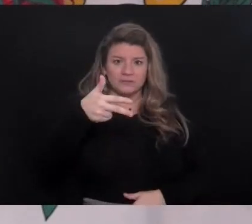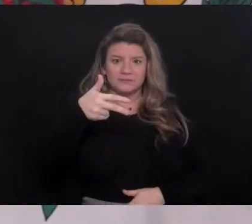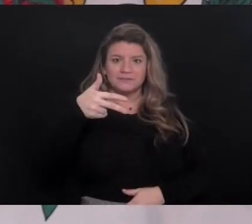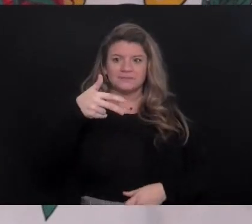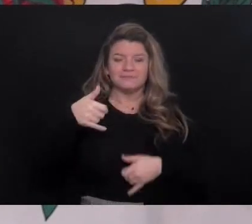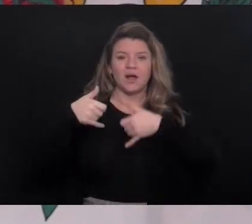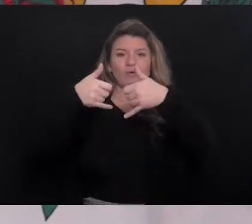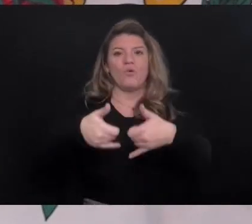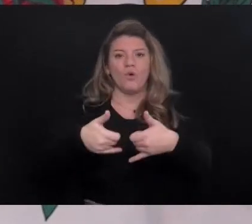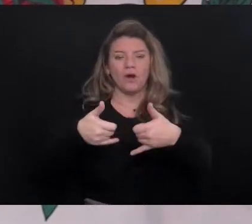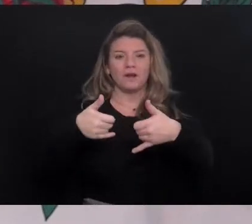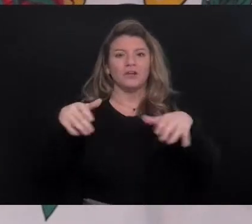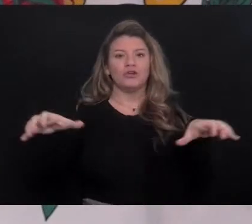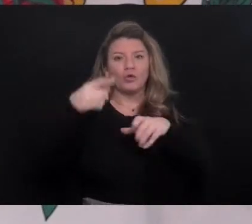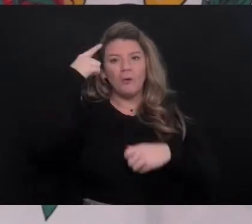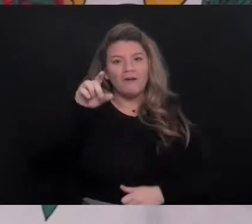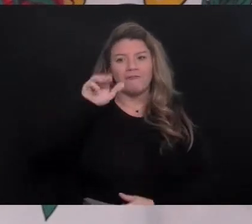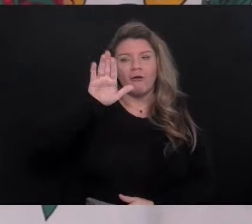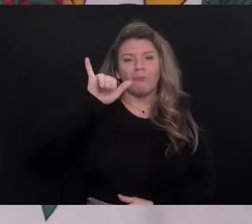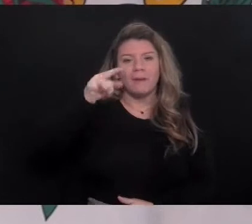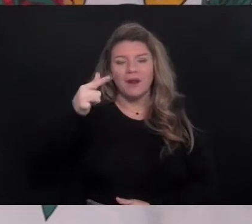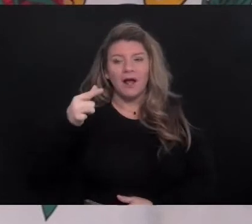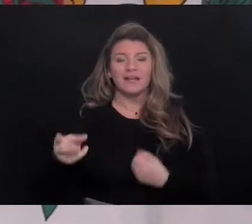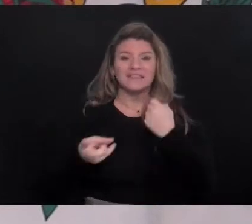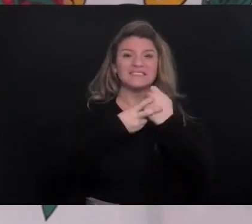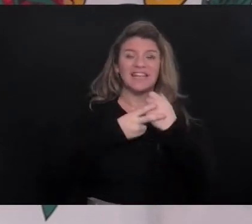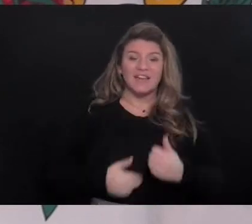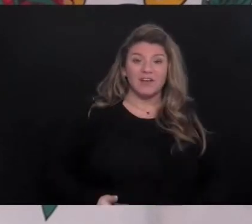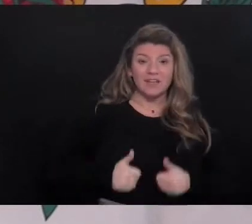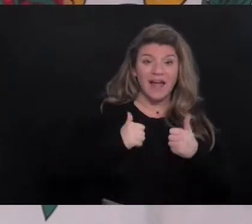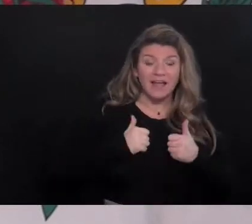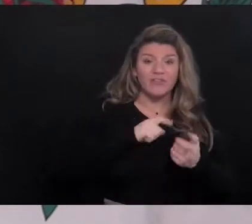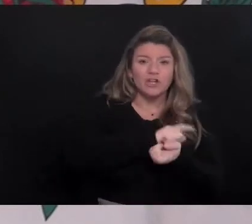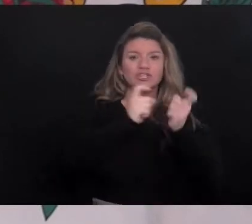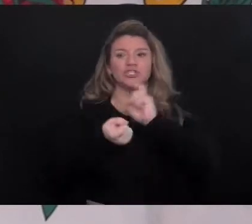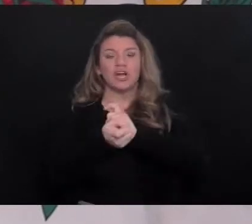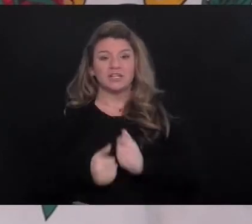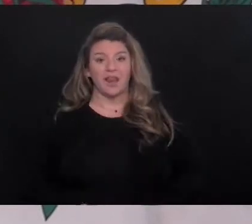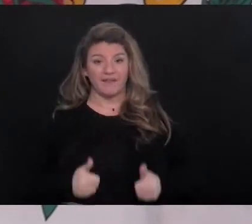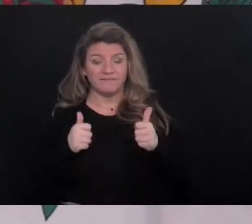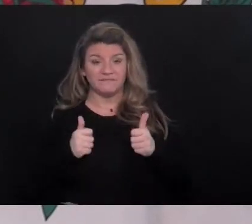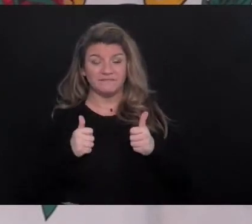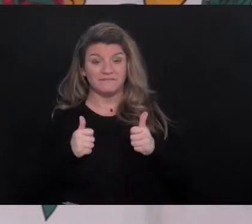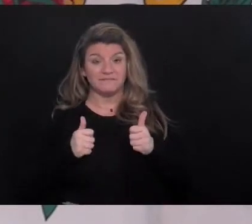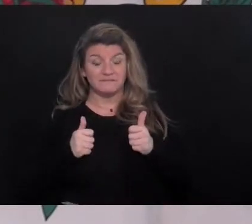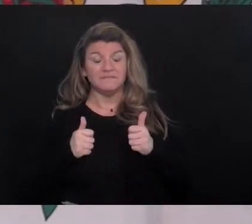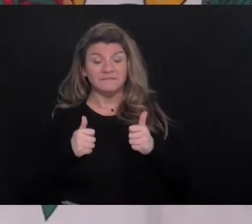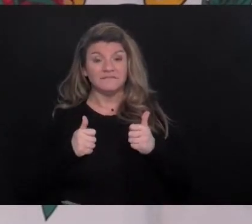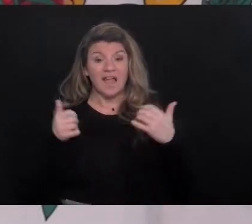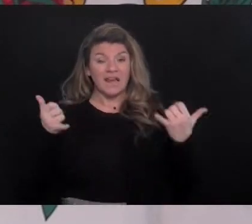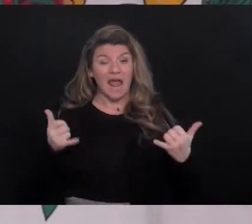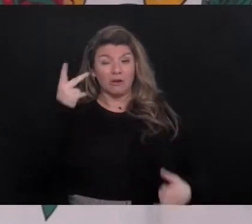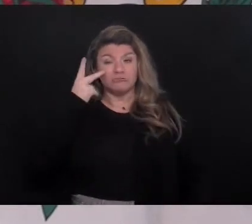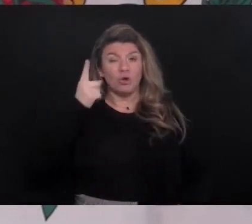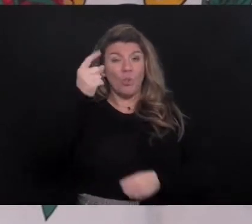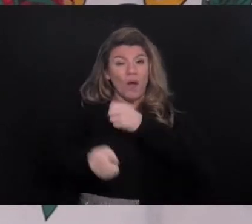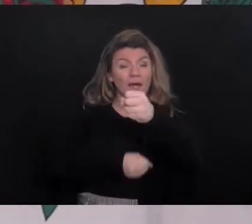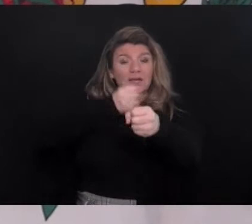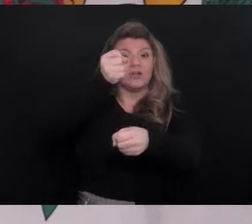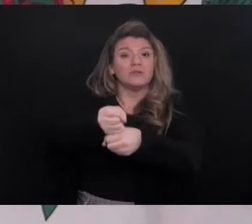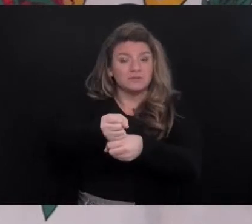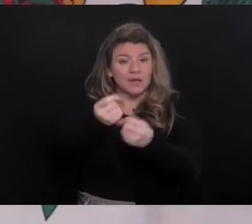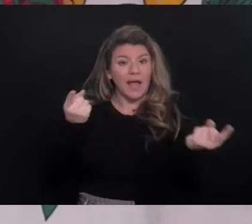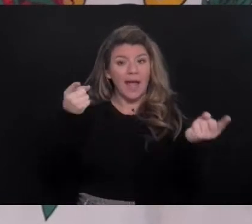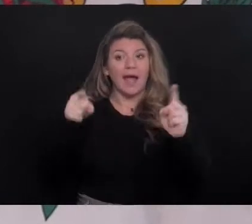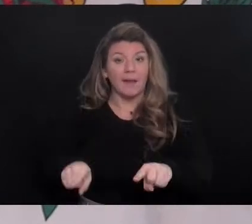Dog. Save a life, change a life. Fast forward to today, 1 year later, and